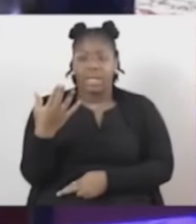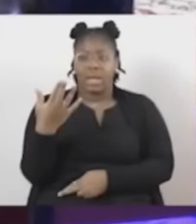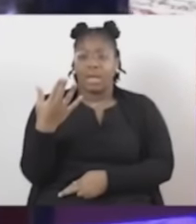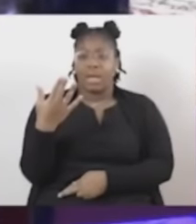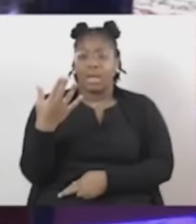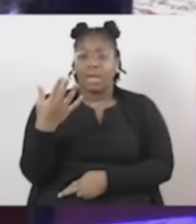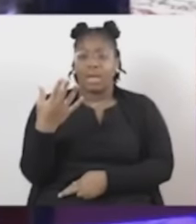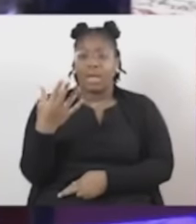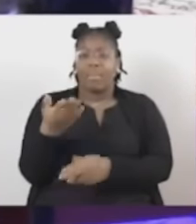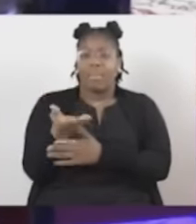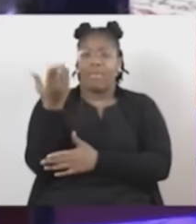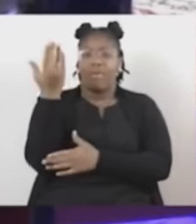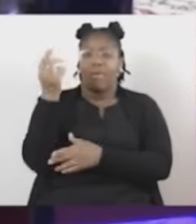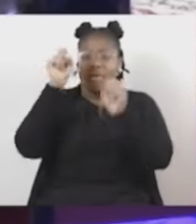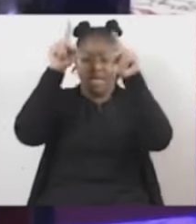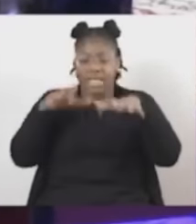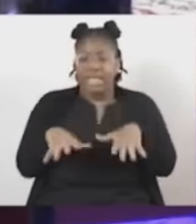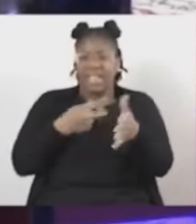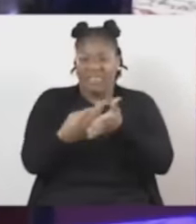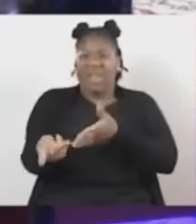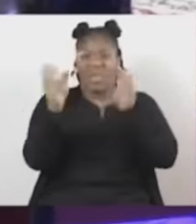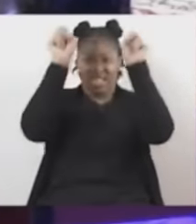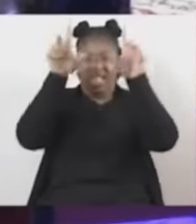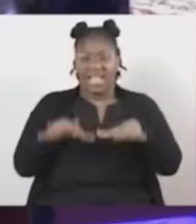thread can become a living tragedy.